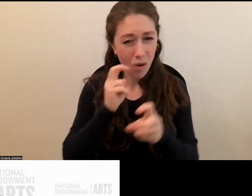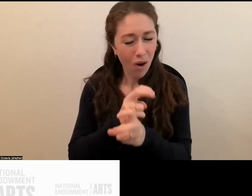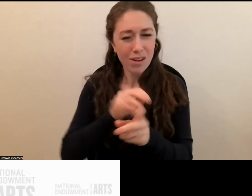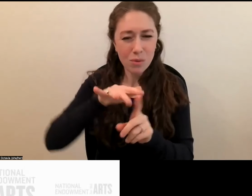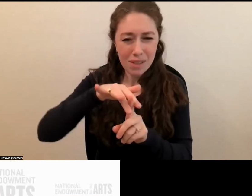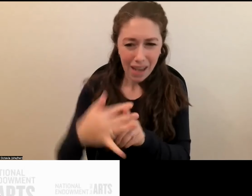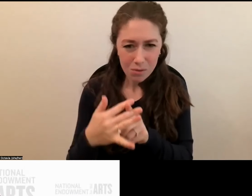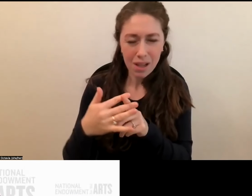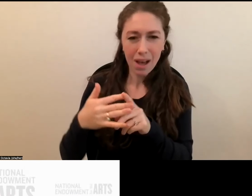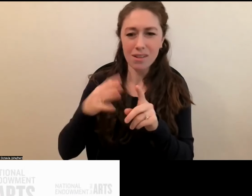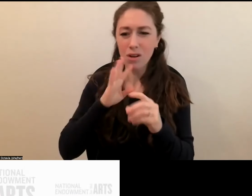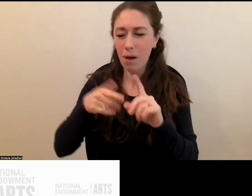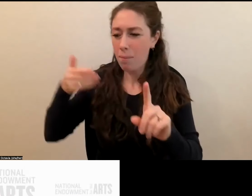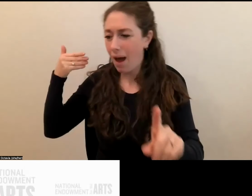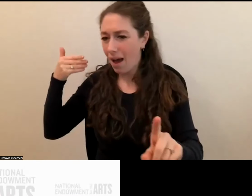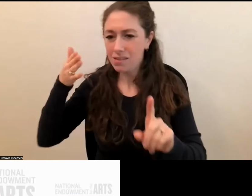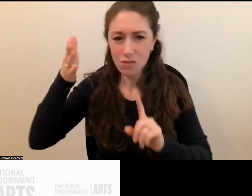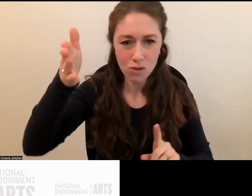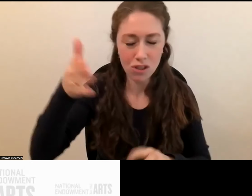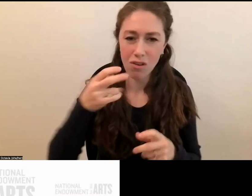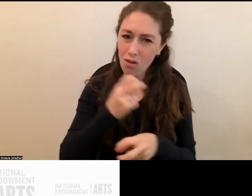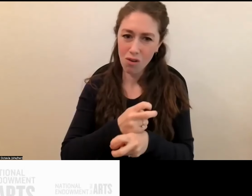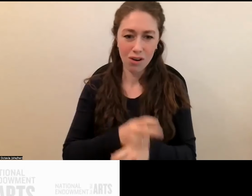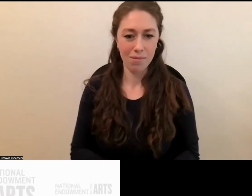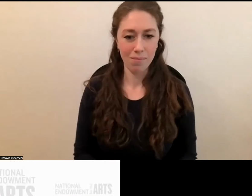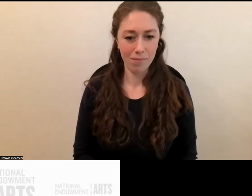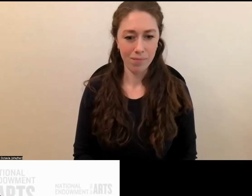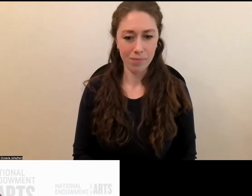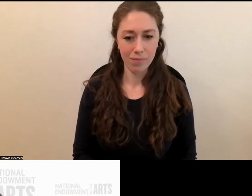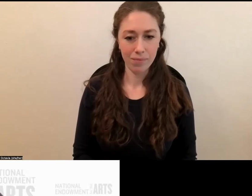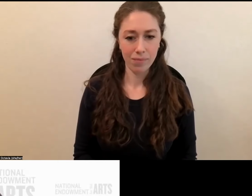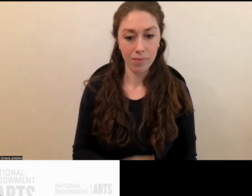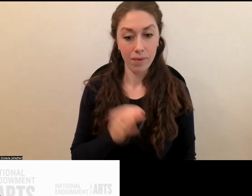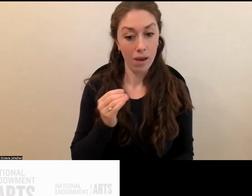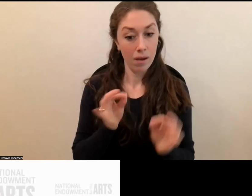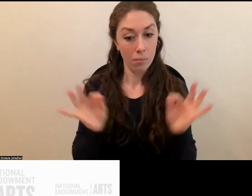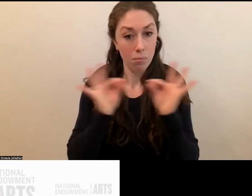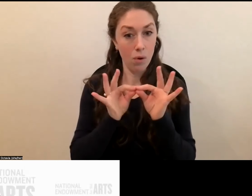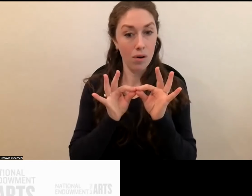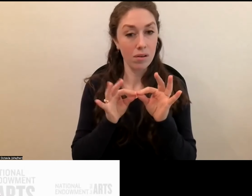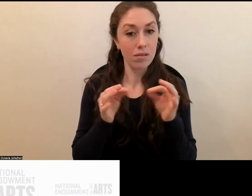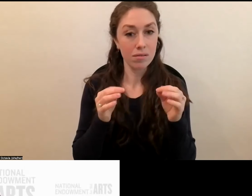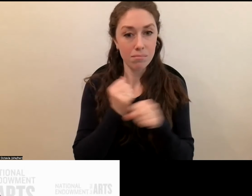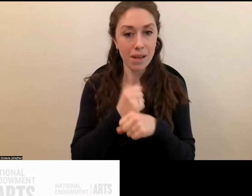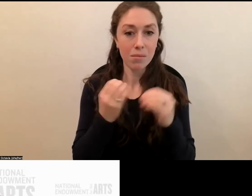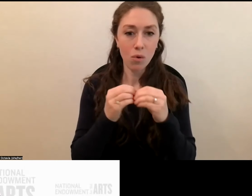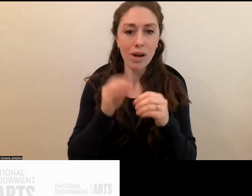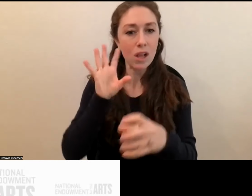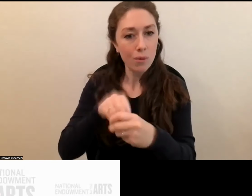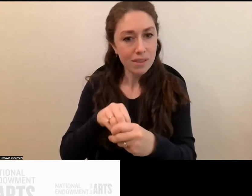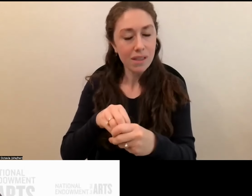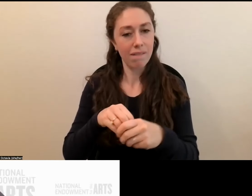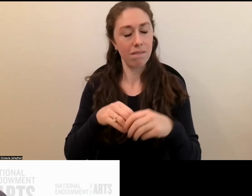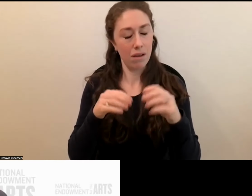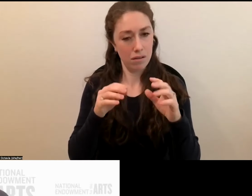up communities and also making a more inclusive and representative worldview available and accessible to